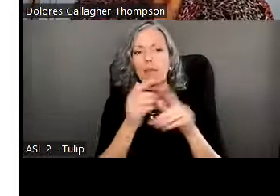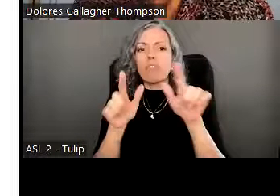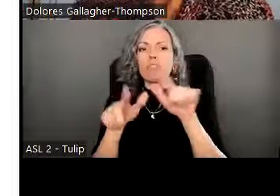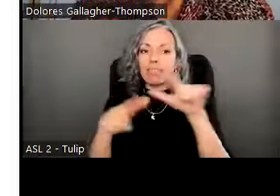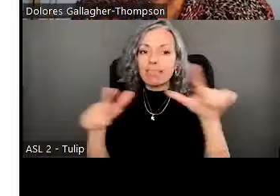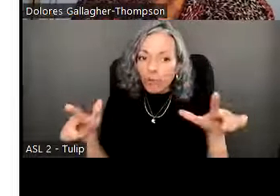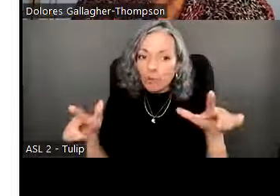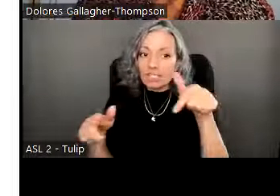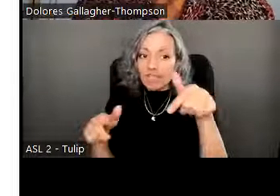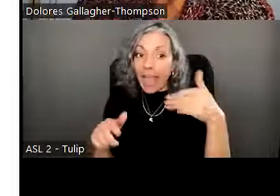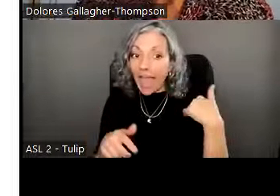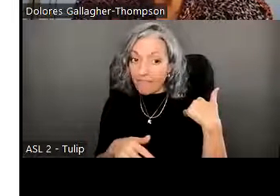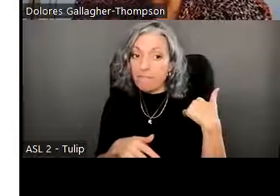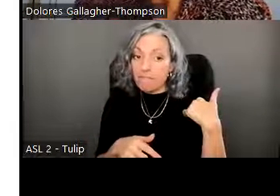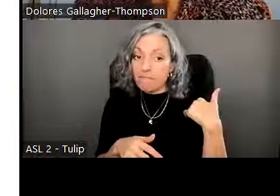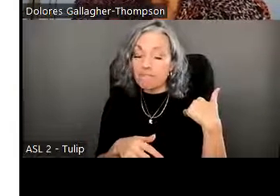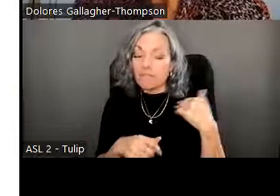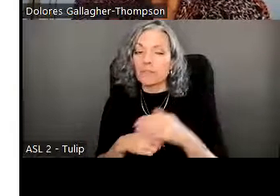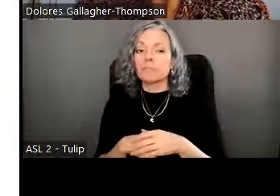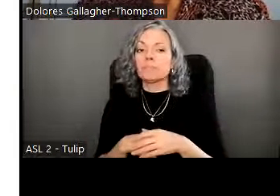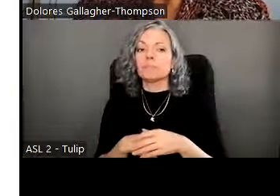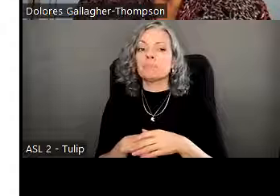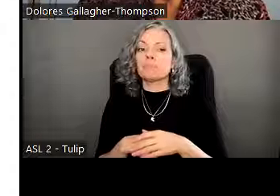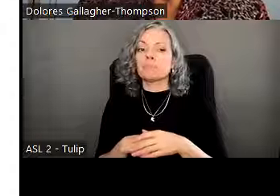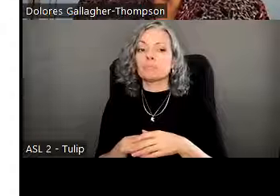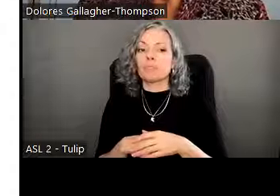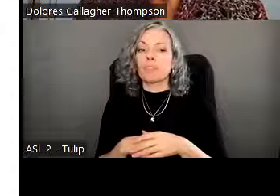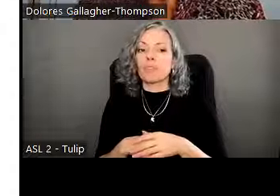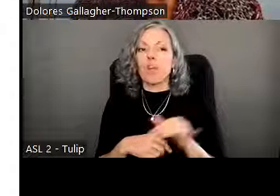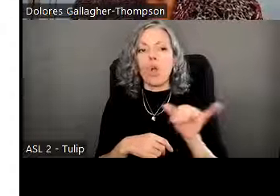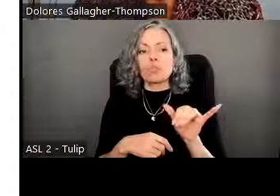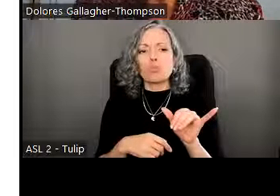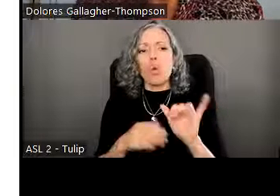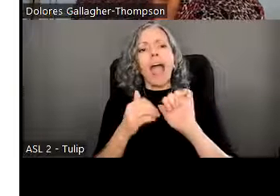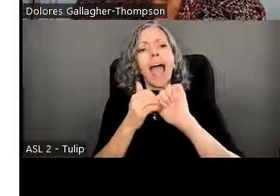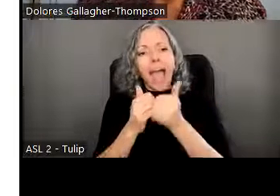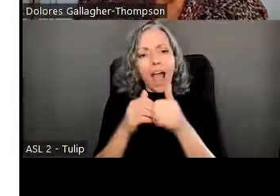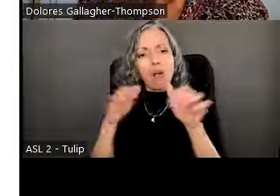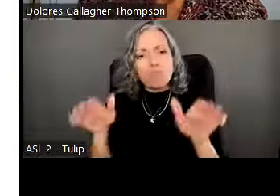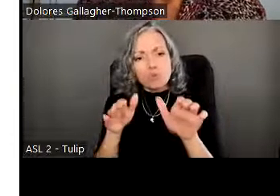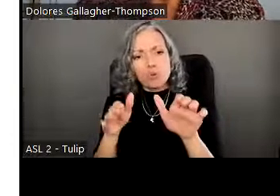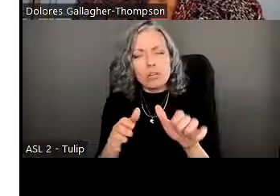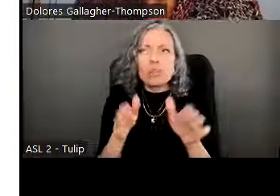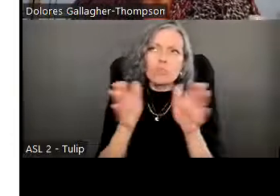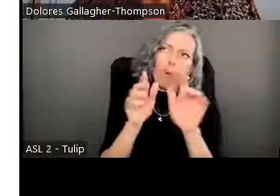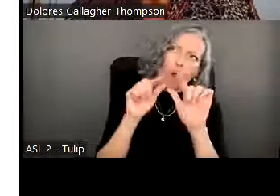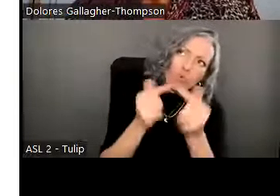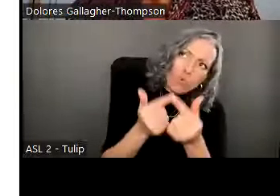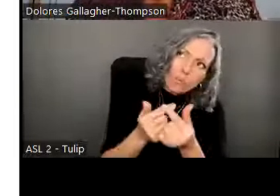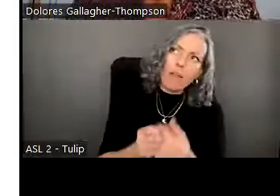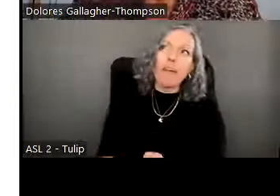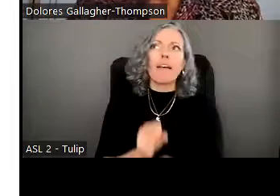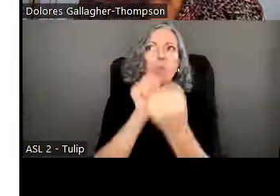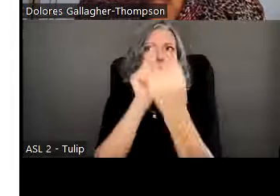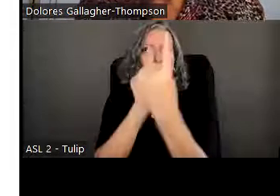that the program is in, and then how it's done. Is it done in a small group? Is it done